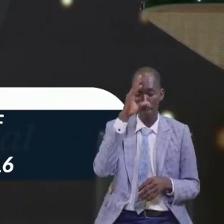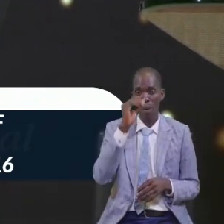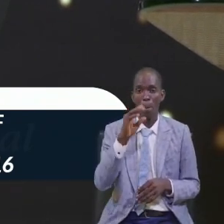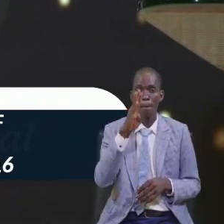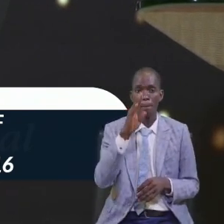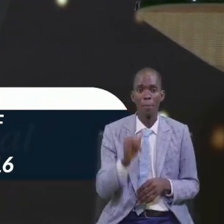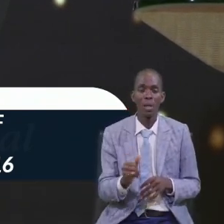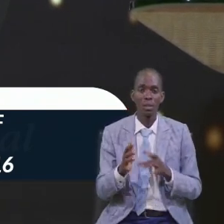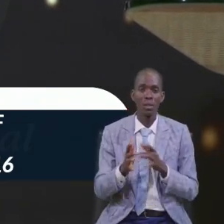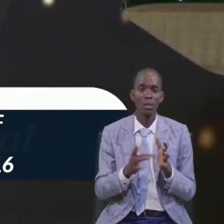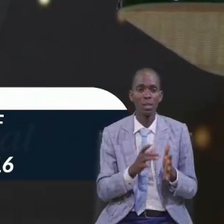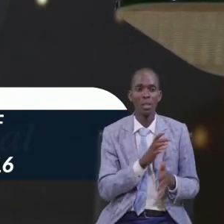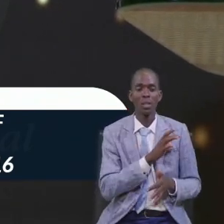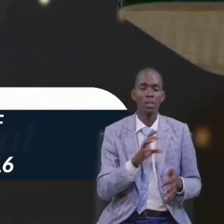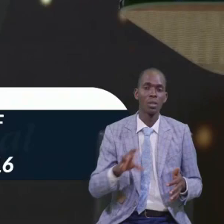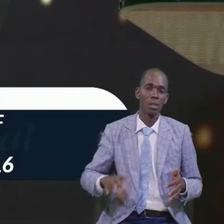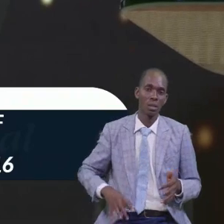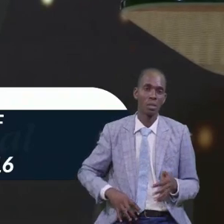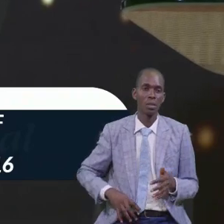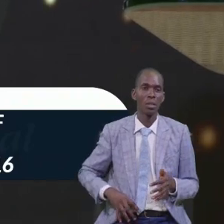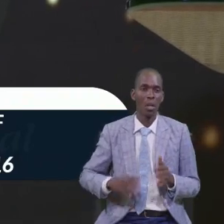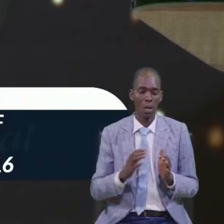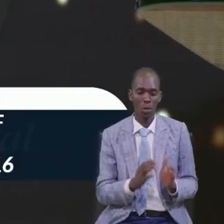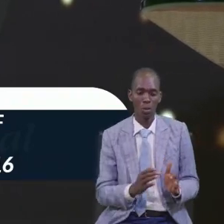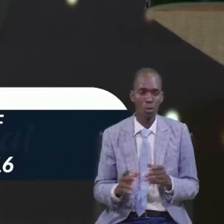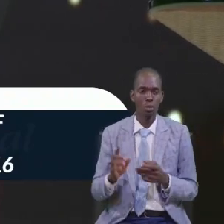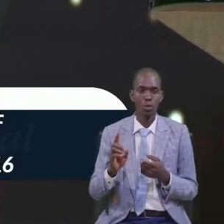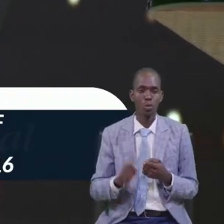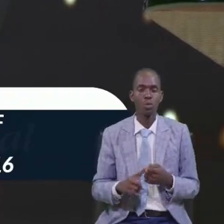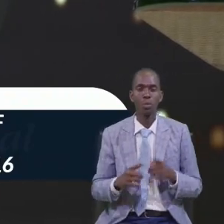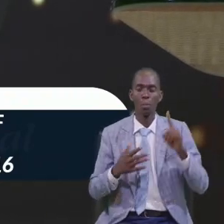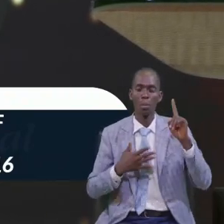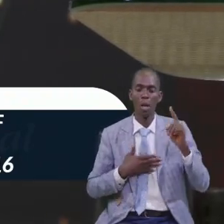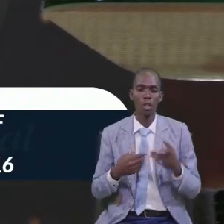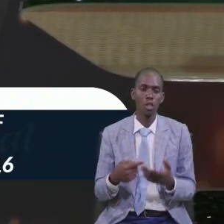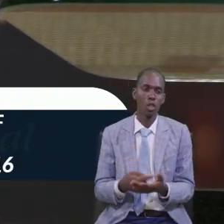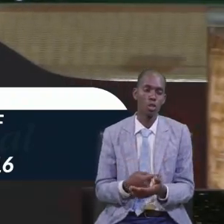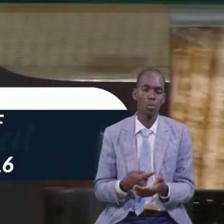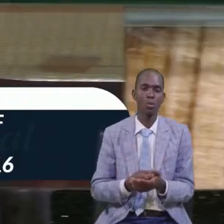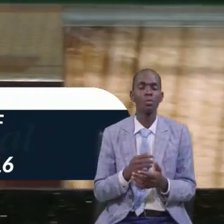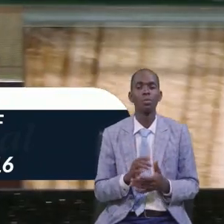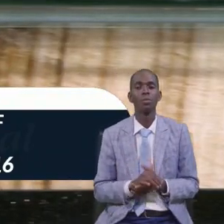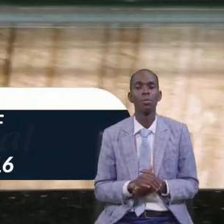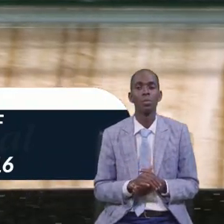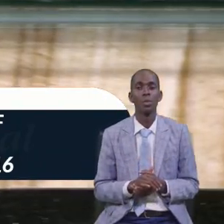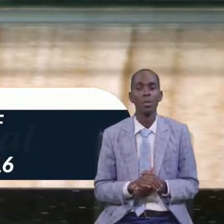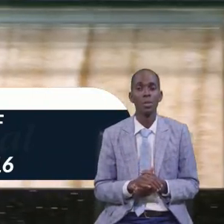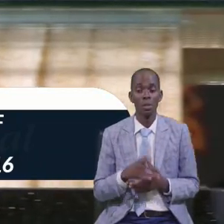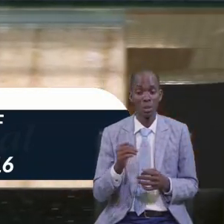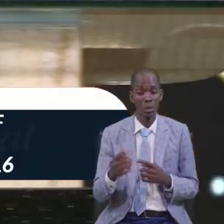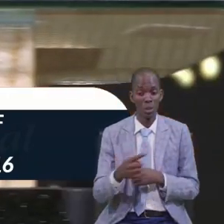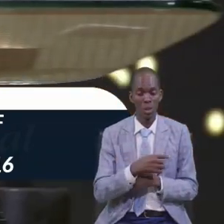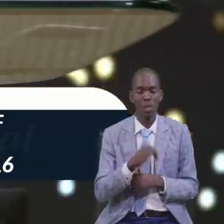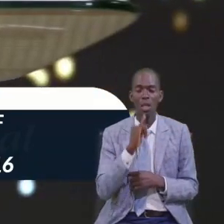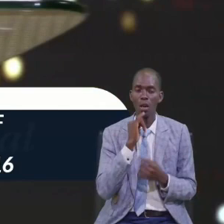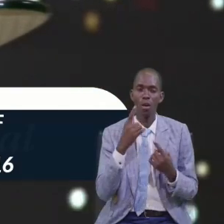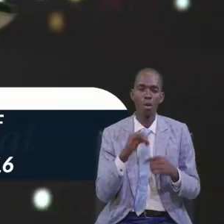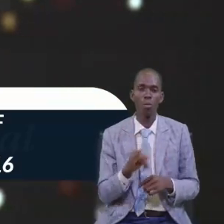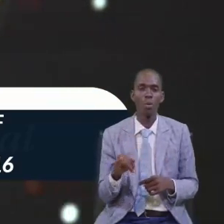men by Jesus Christ according to my gospel. The day is coming